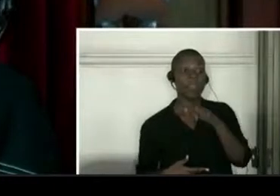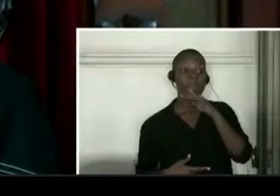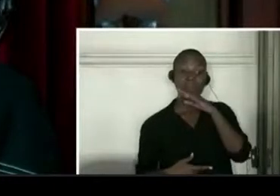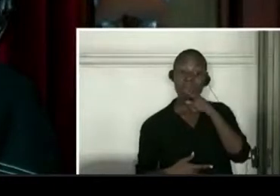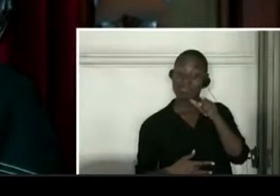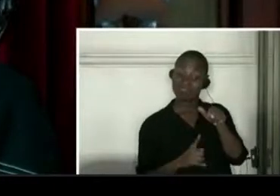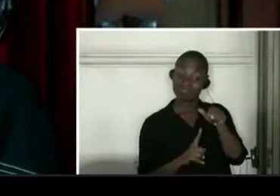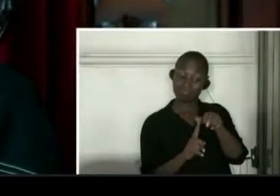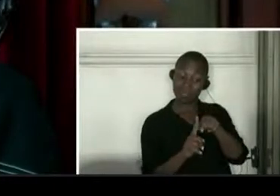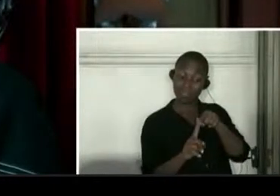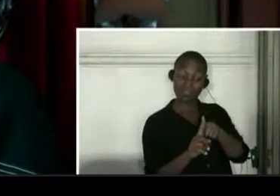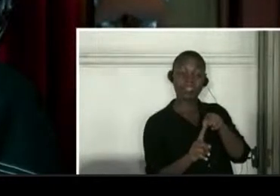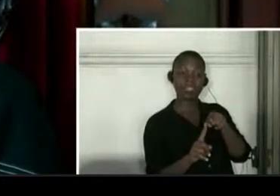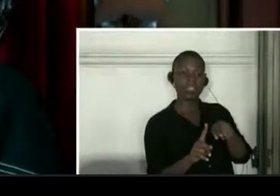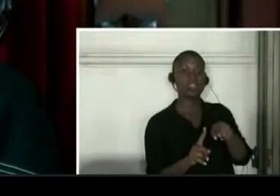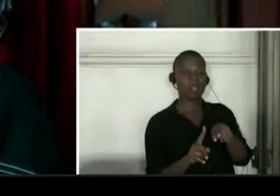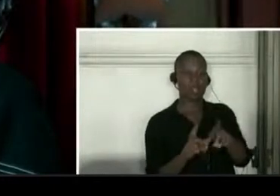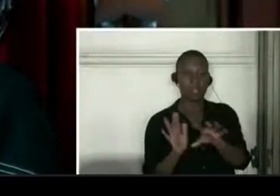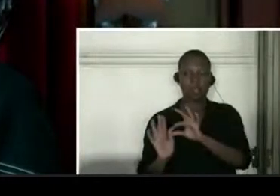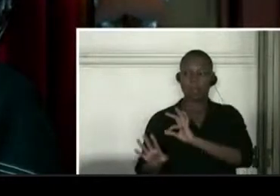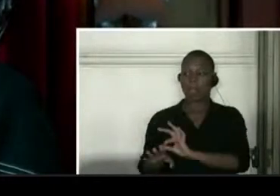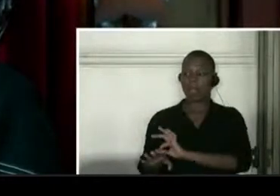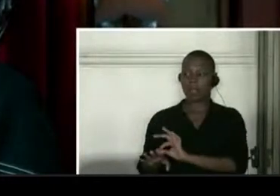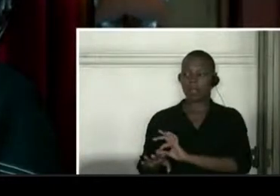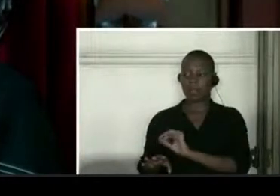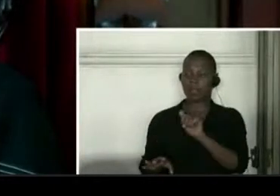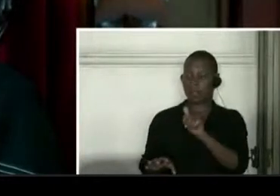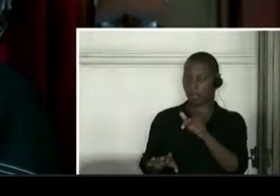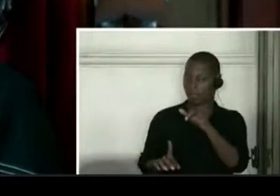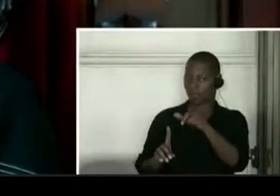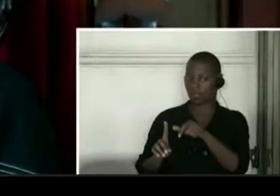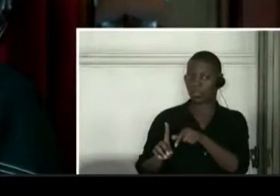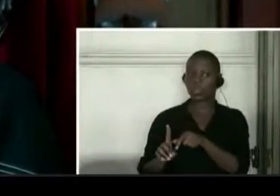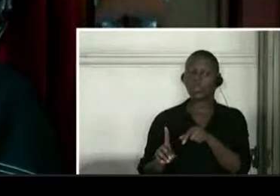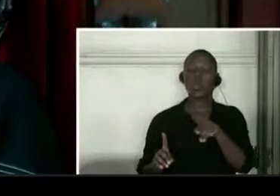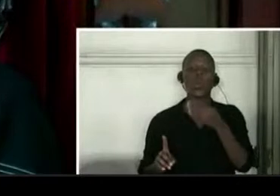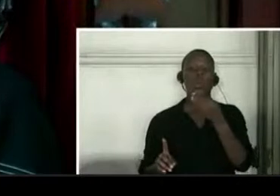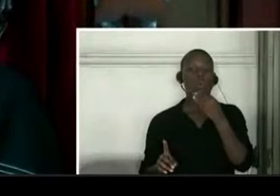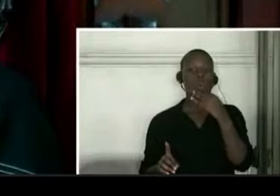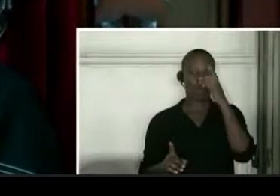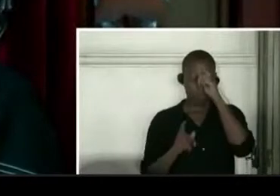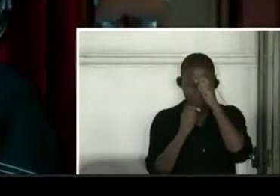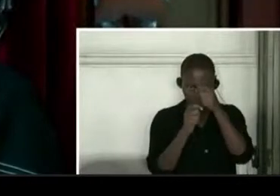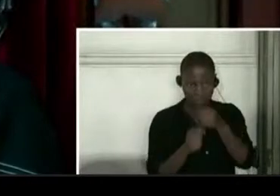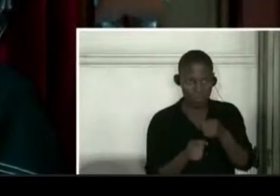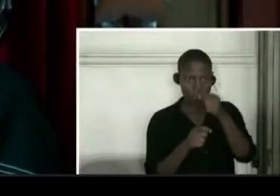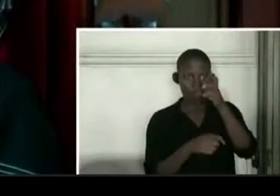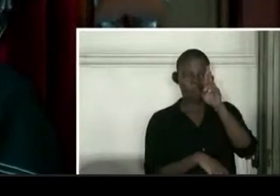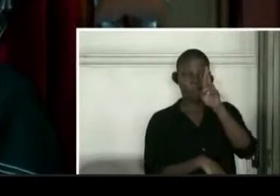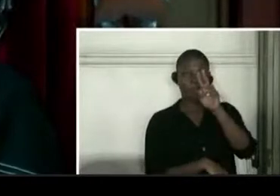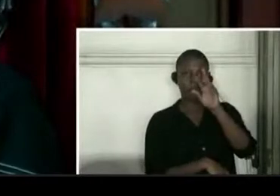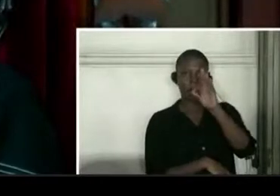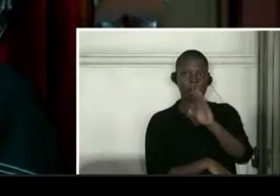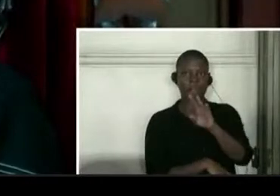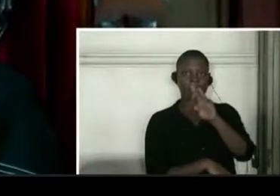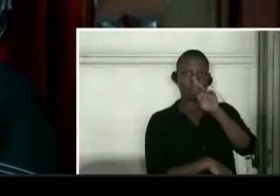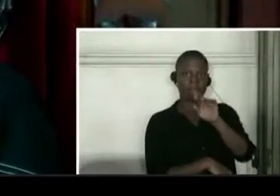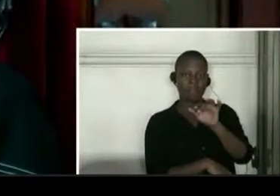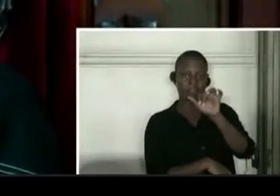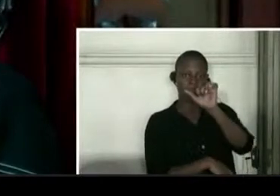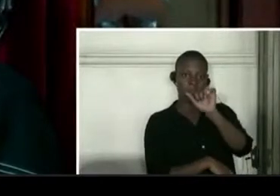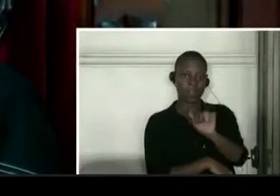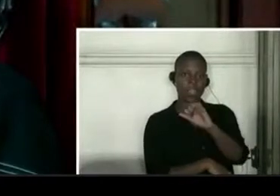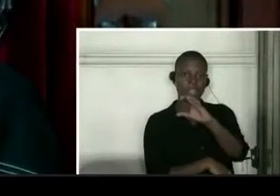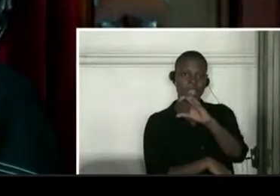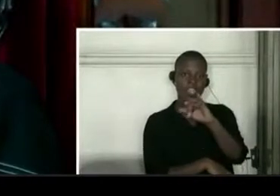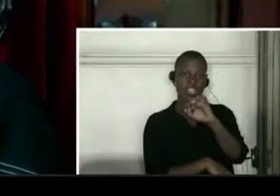has arranged for a fellow member, Honorable Fraser, to take over and read the report as it